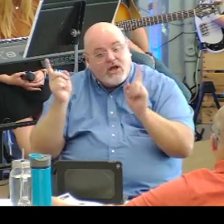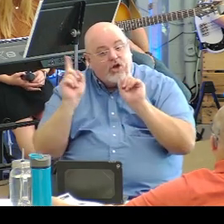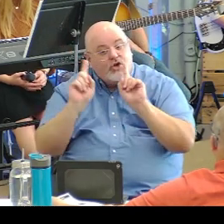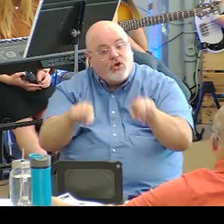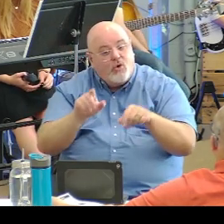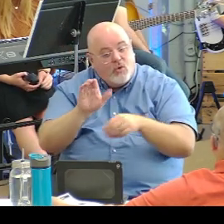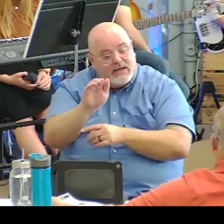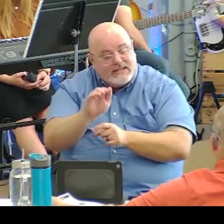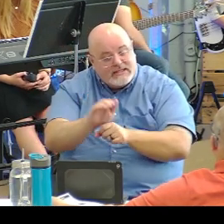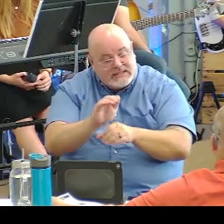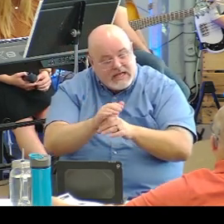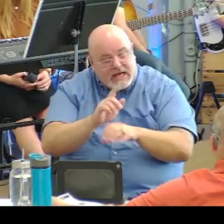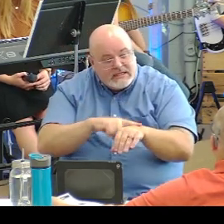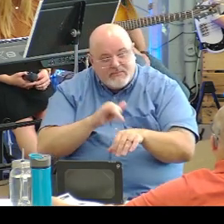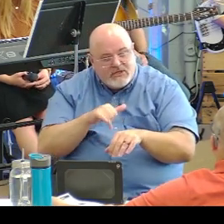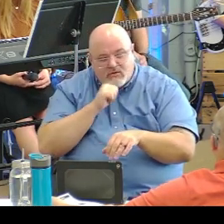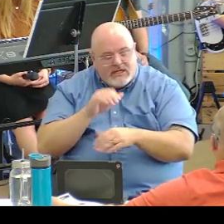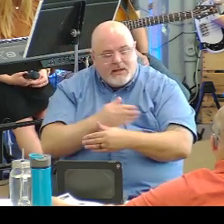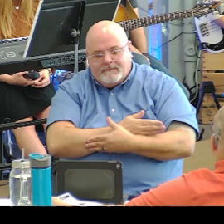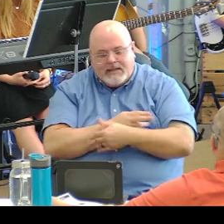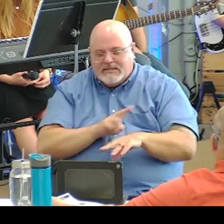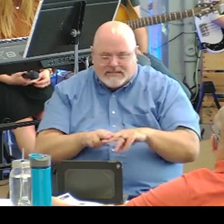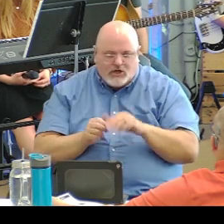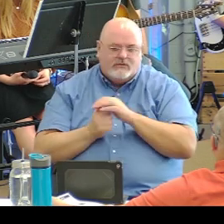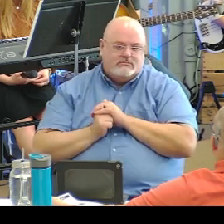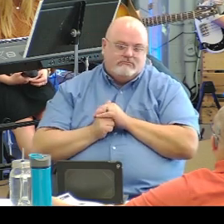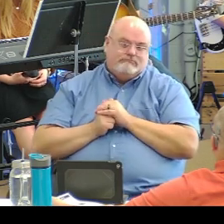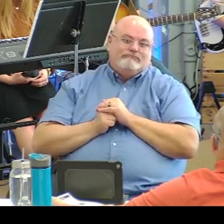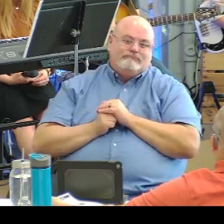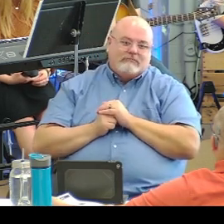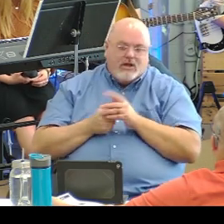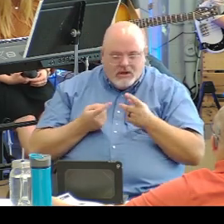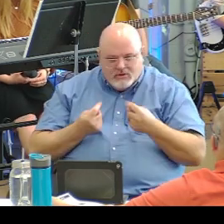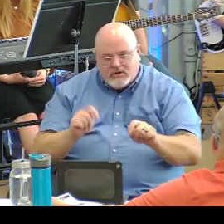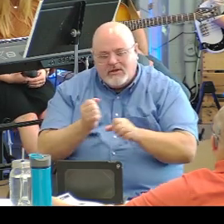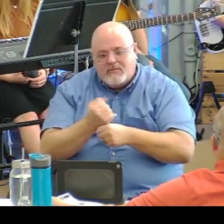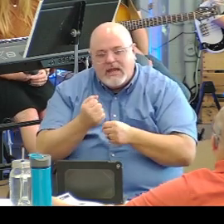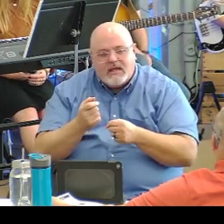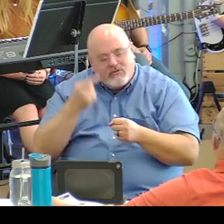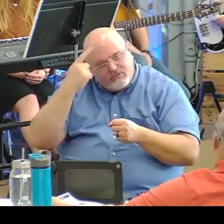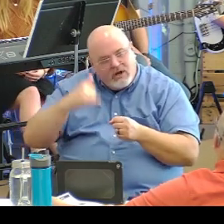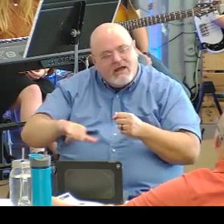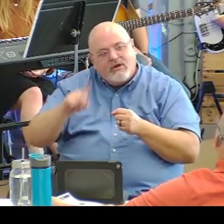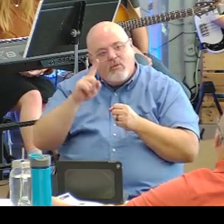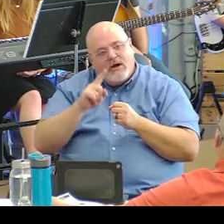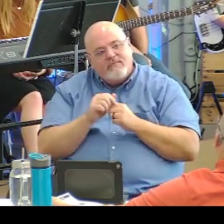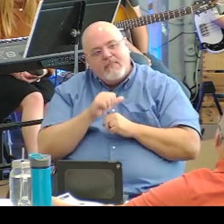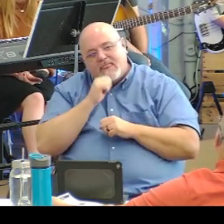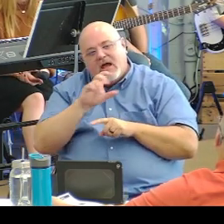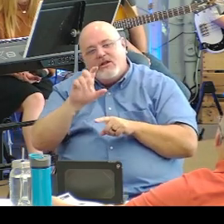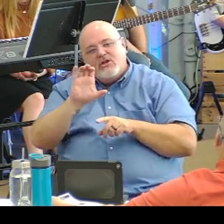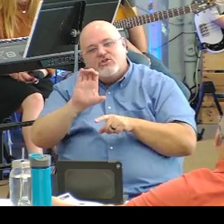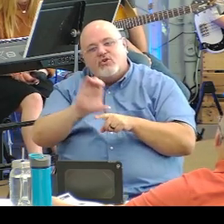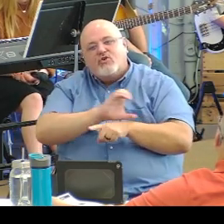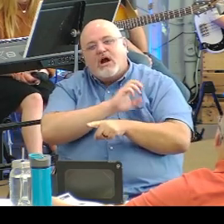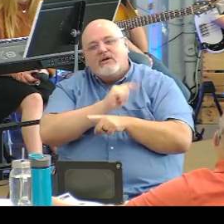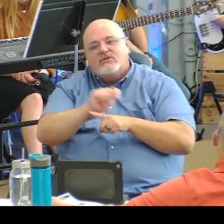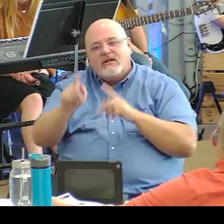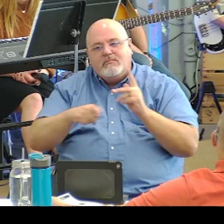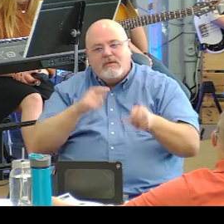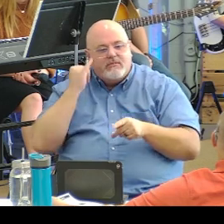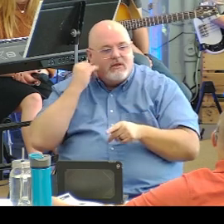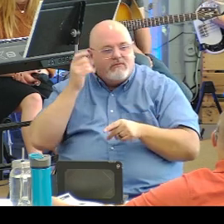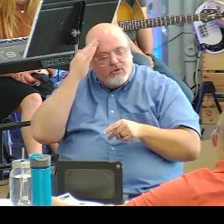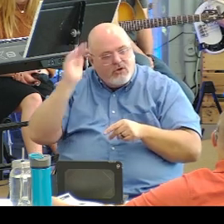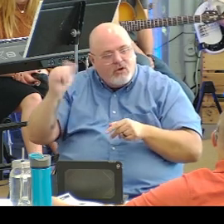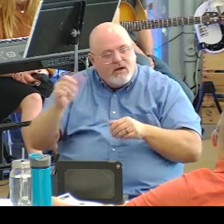don't need a babysitter. And so we're trying to make this available to everyone and not just cross-train people. If you know people from